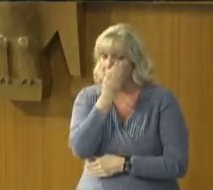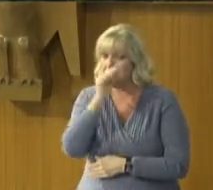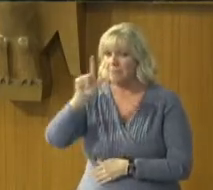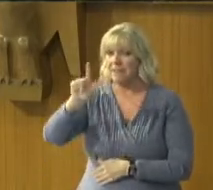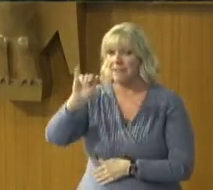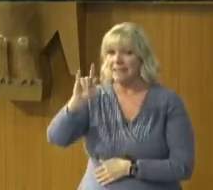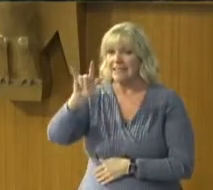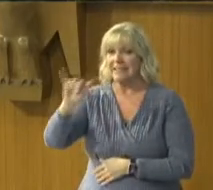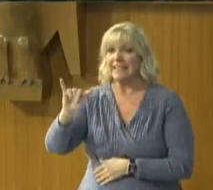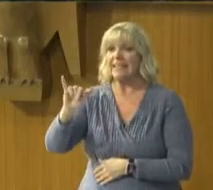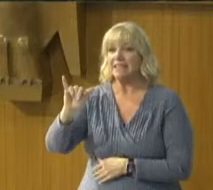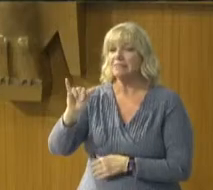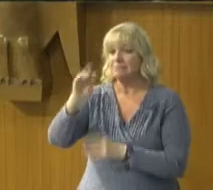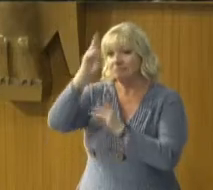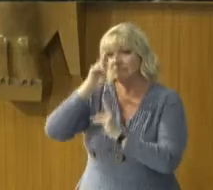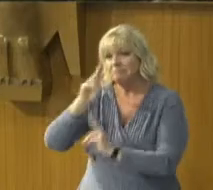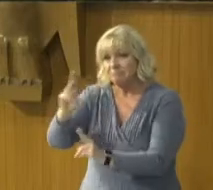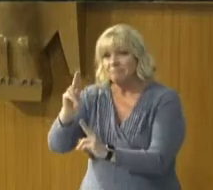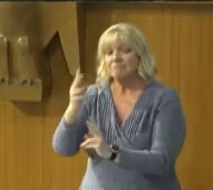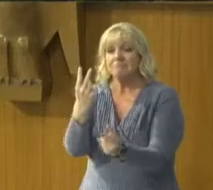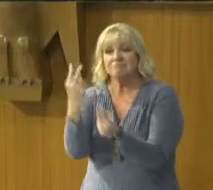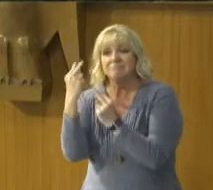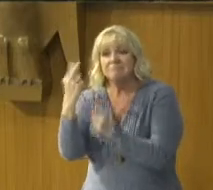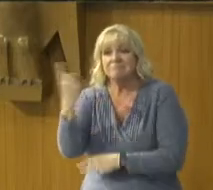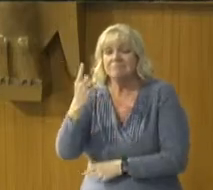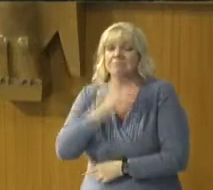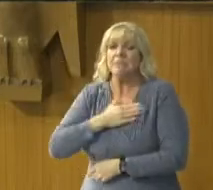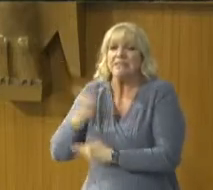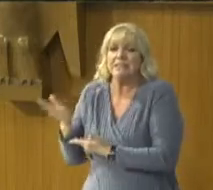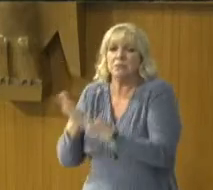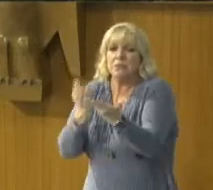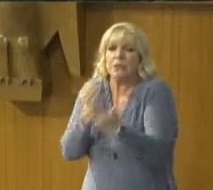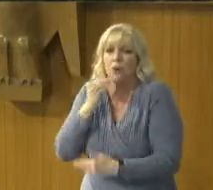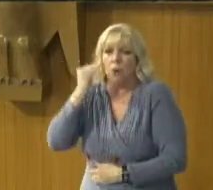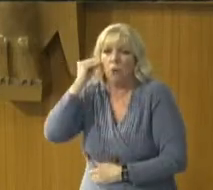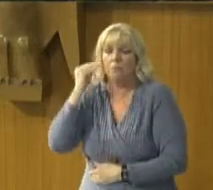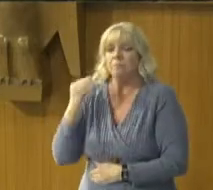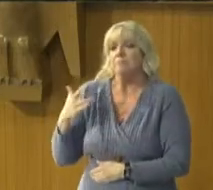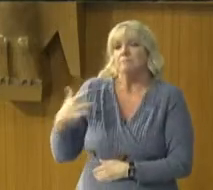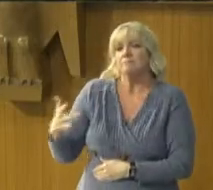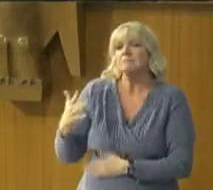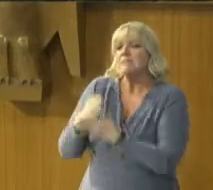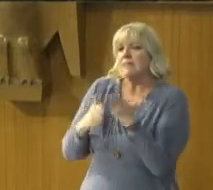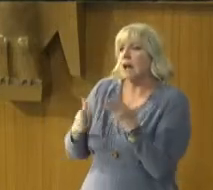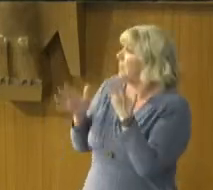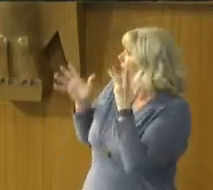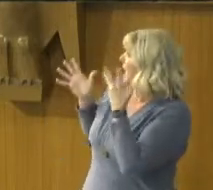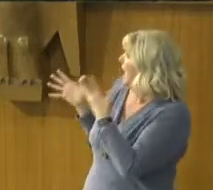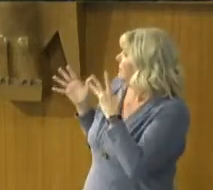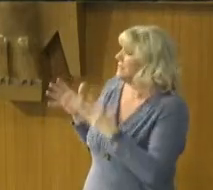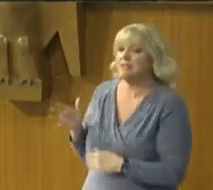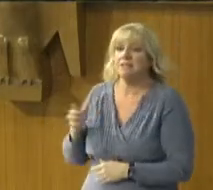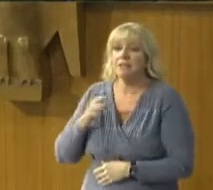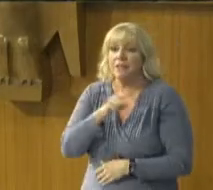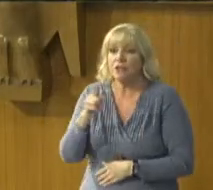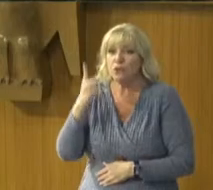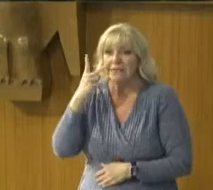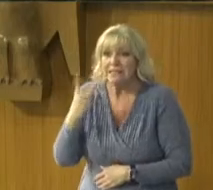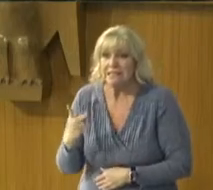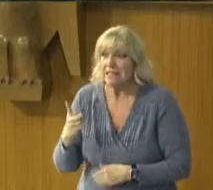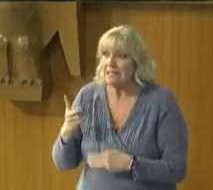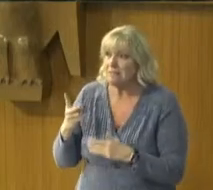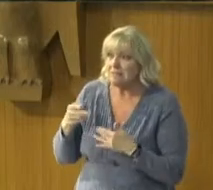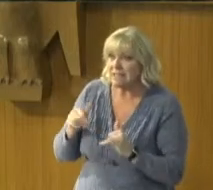someone, please take the lilies with you afterward. And usually there's lilies left over, so even if you didn't, just look, and if there's a lily there that's